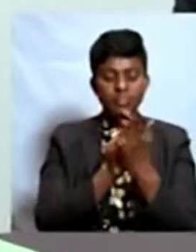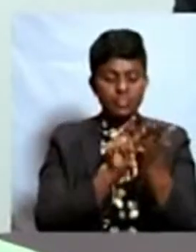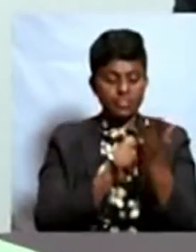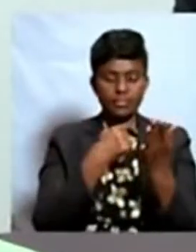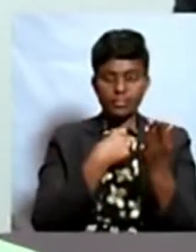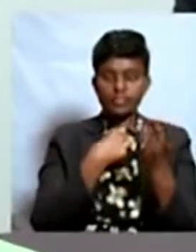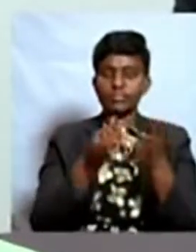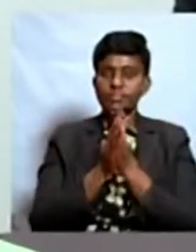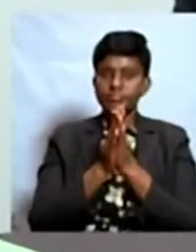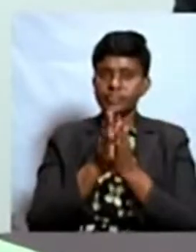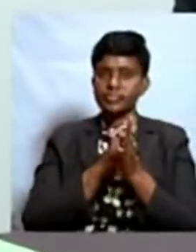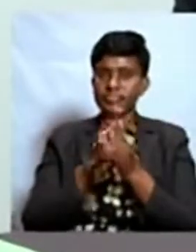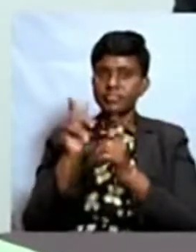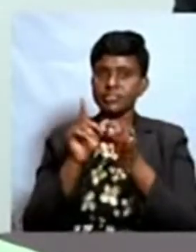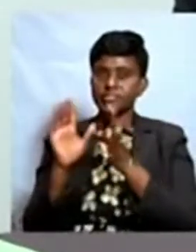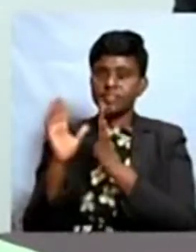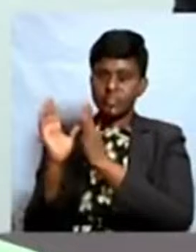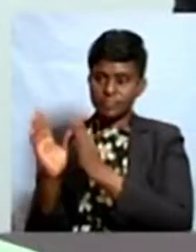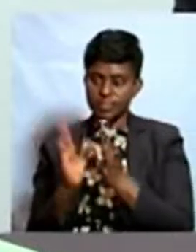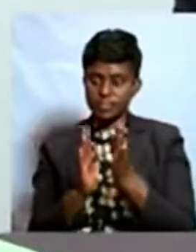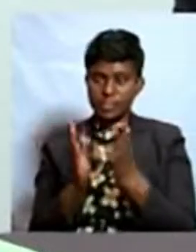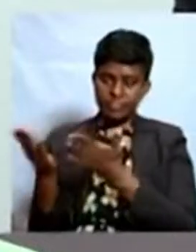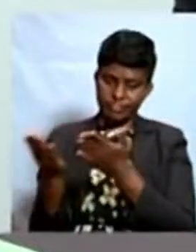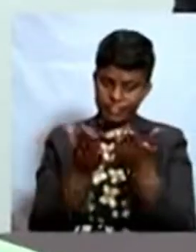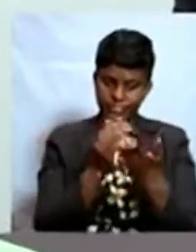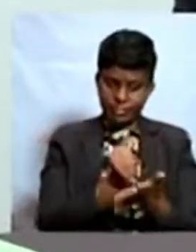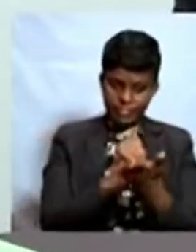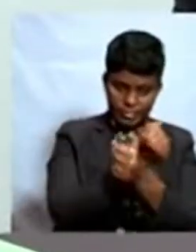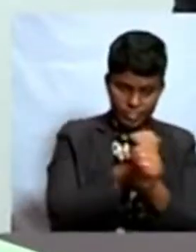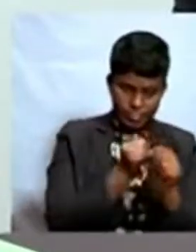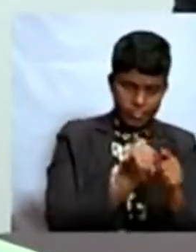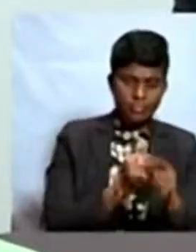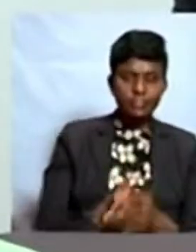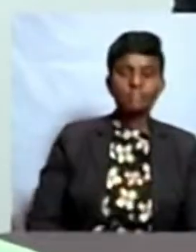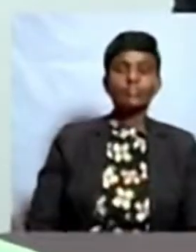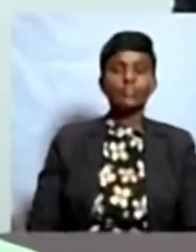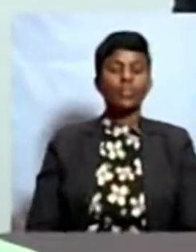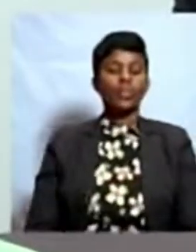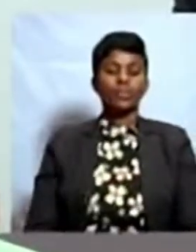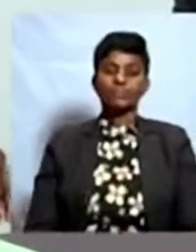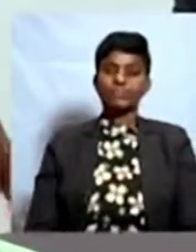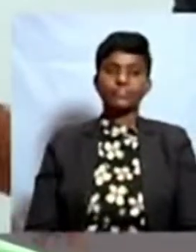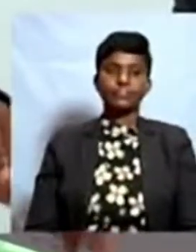let me ask my Director Planning to handle that one.